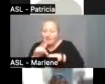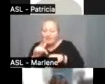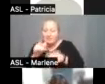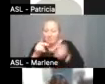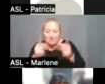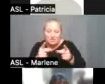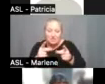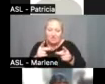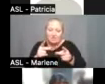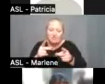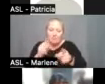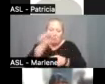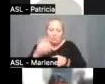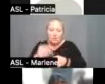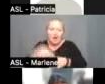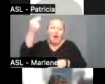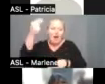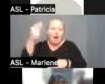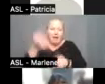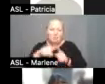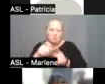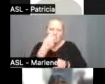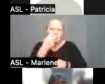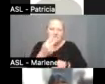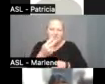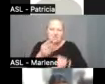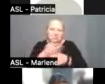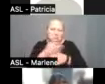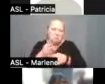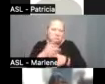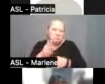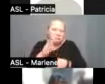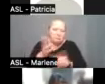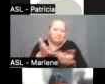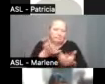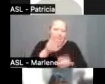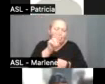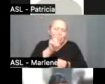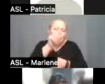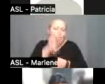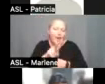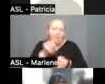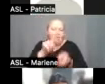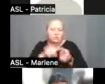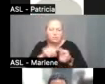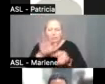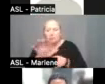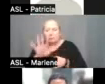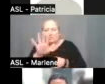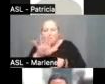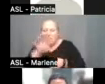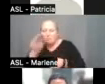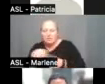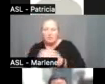um the percentage is higher but you can see that we were anywhere from you know two and a half to about um five percent